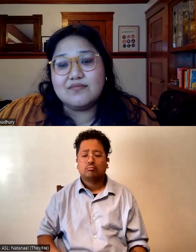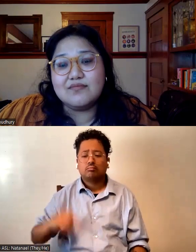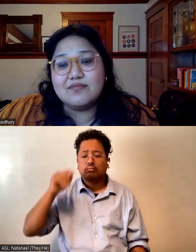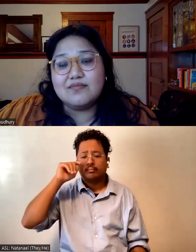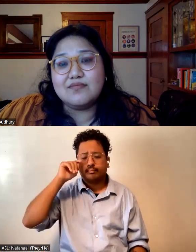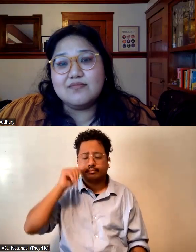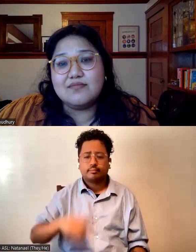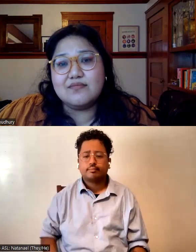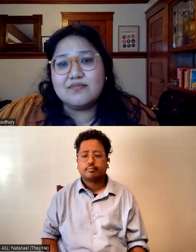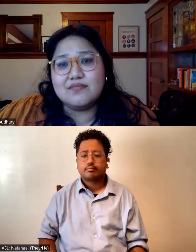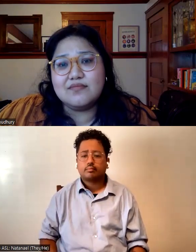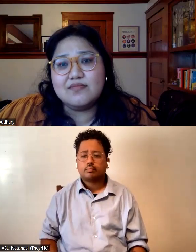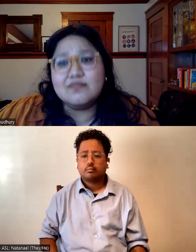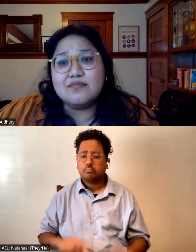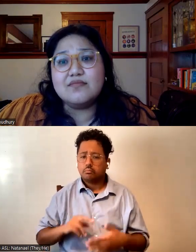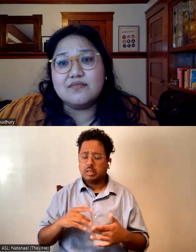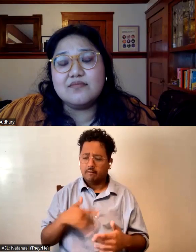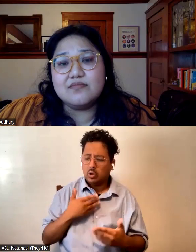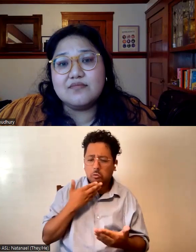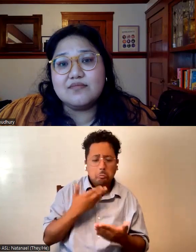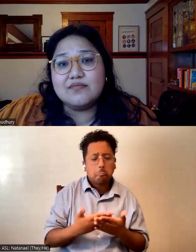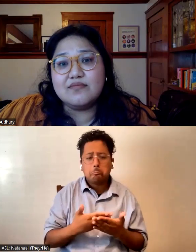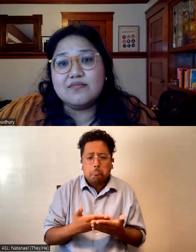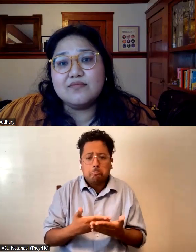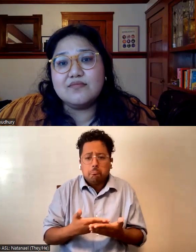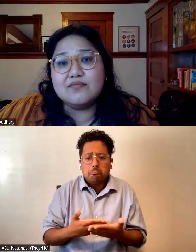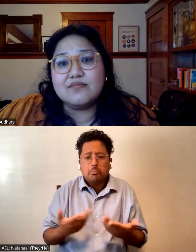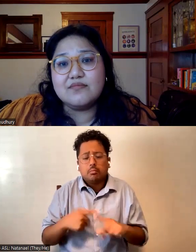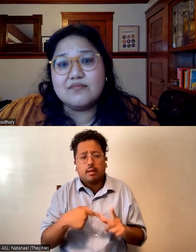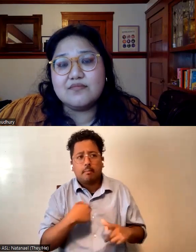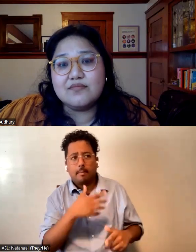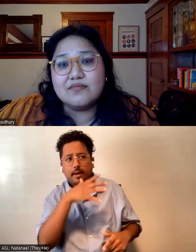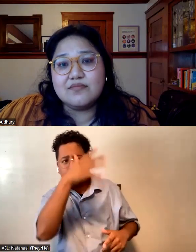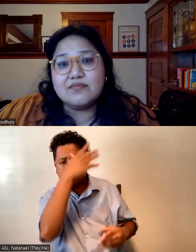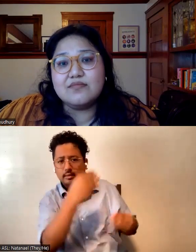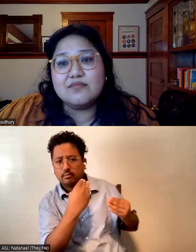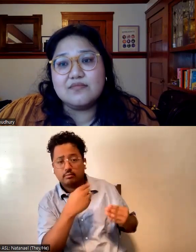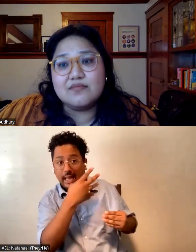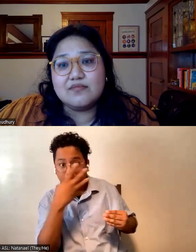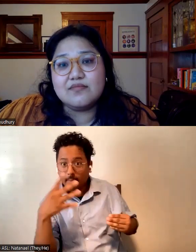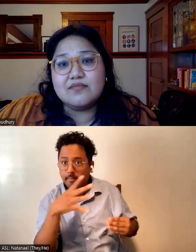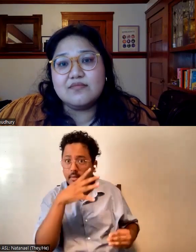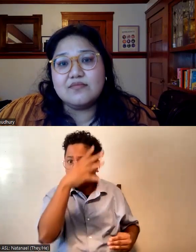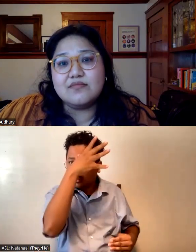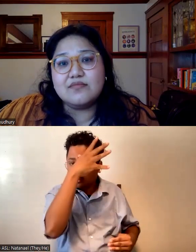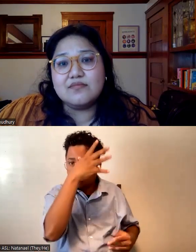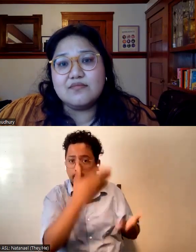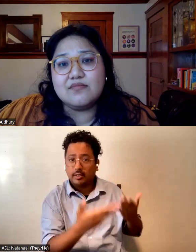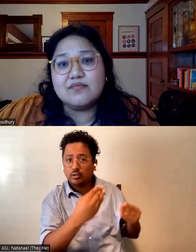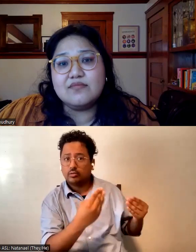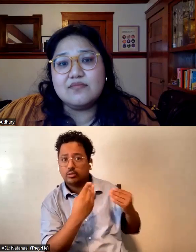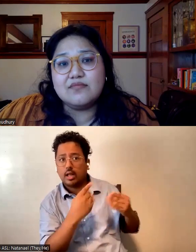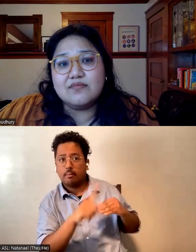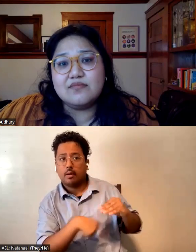of course it didn't feel good, but I really do believe my parents were trying to teach me, my immigrant parents, trying to teach me how to survive white supremacy